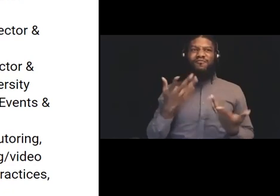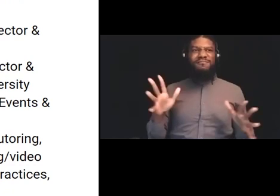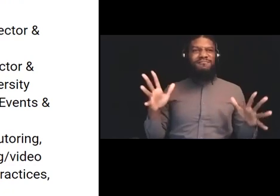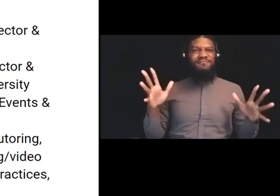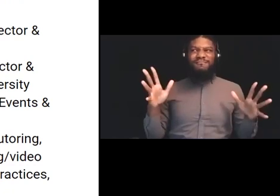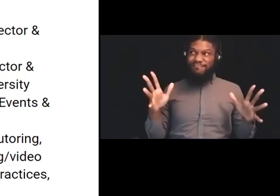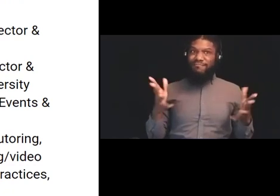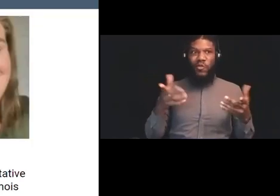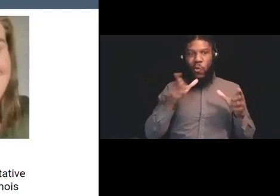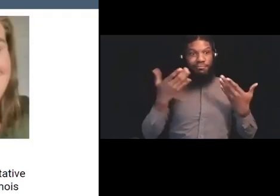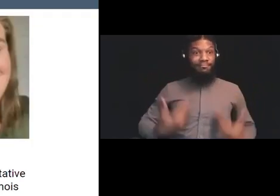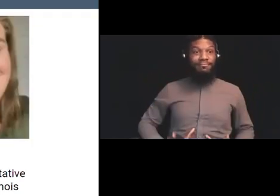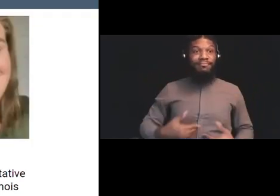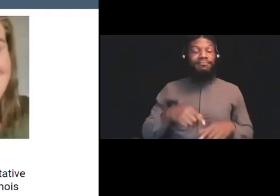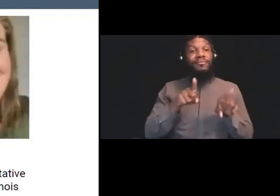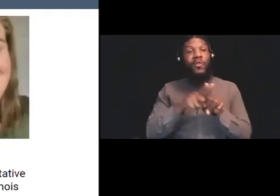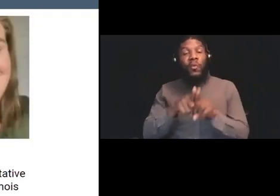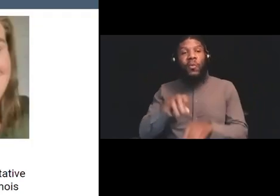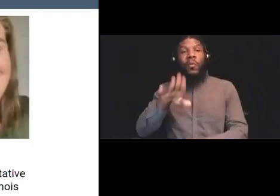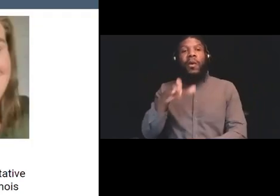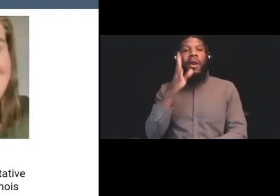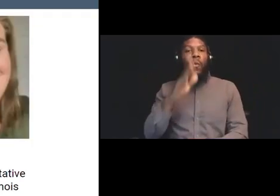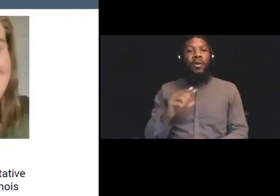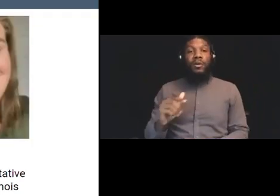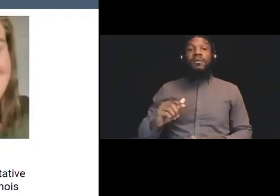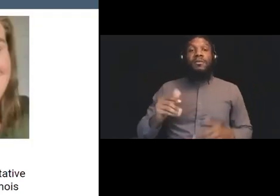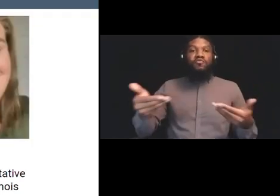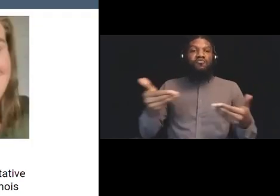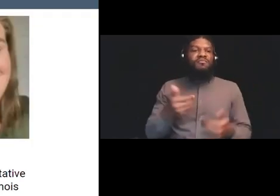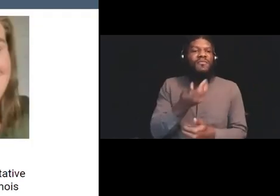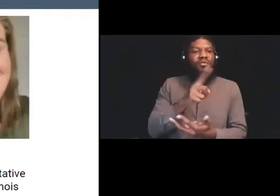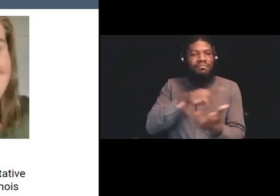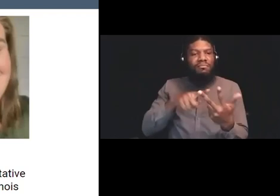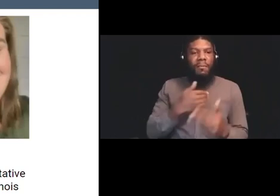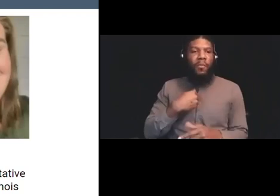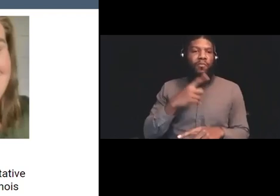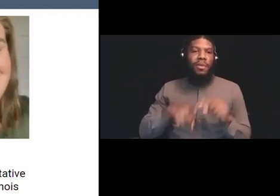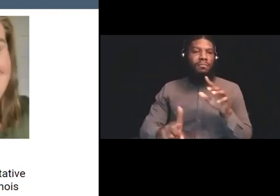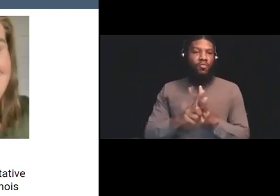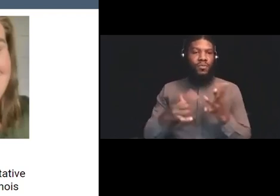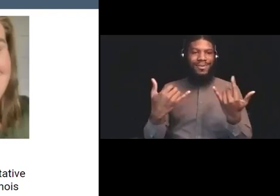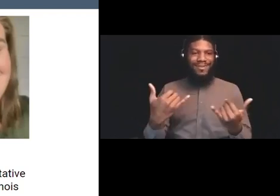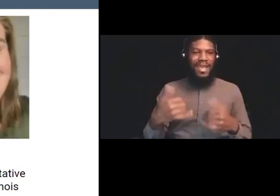it about me, but I'm also going to introduce a few of our members who can't be here today.